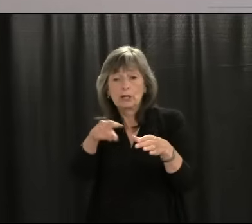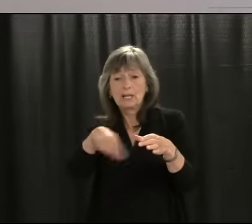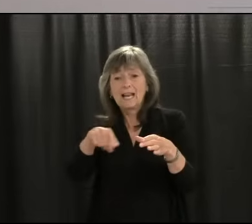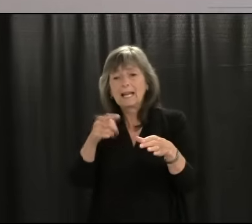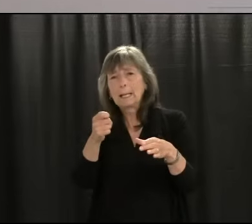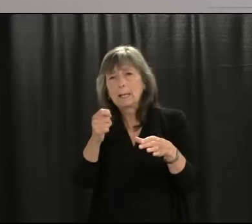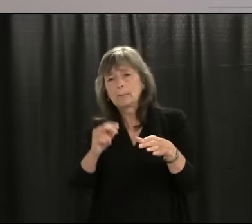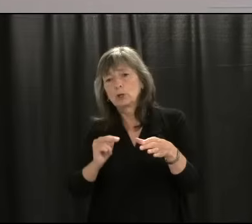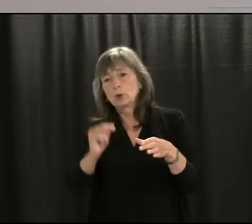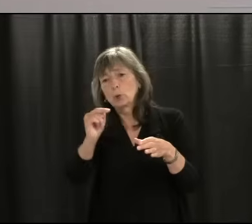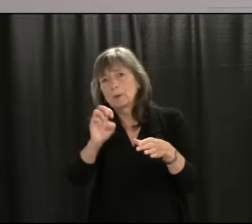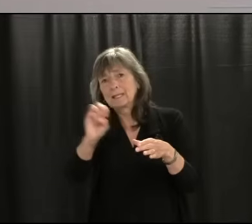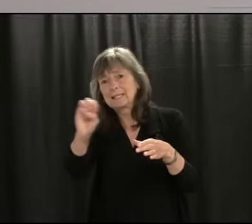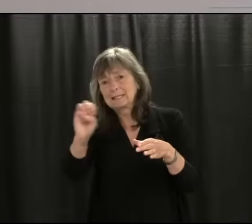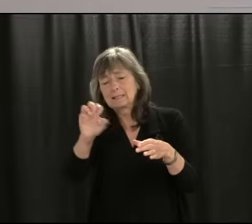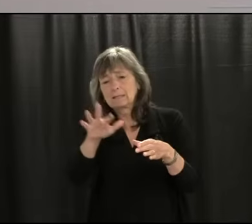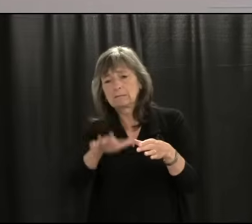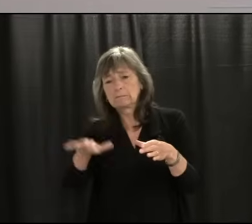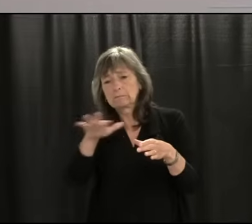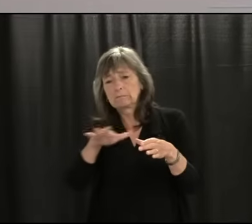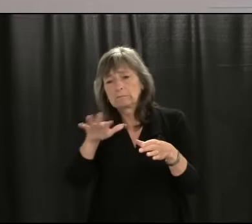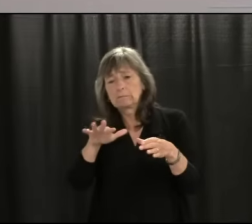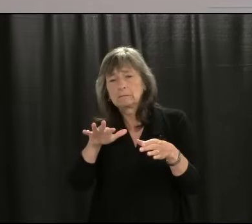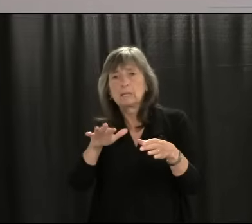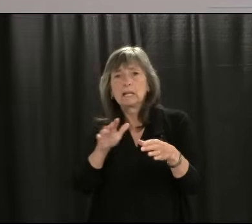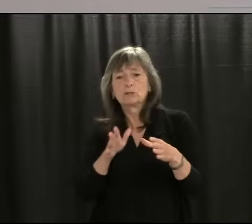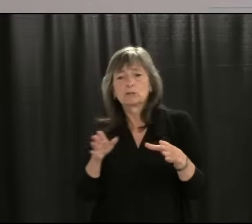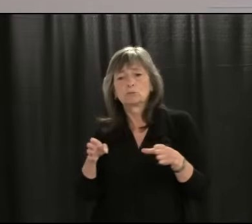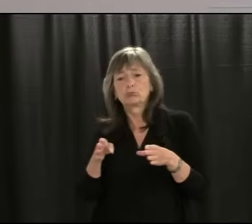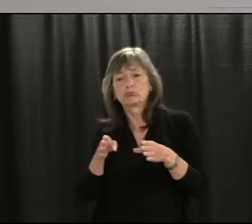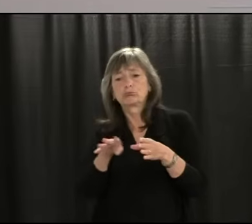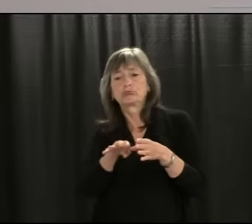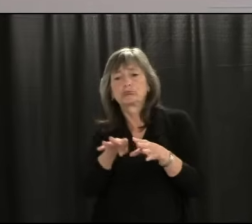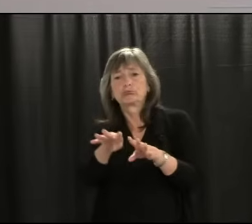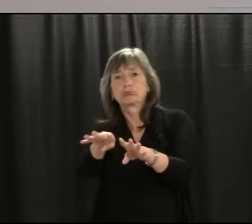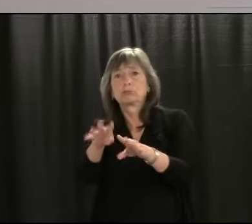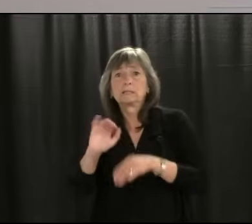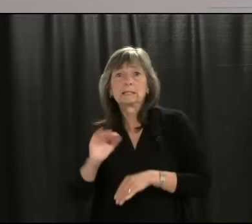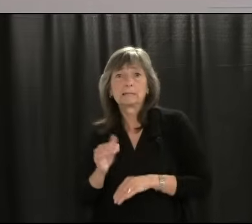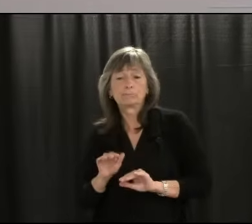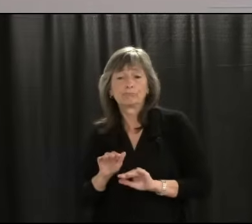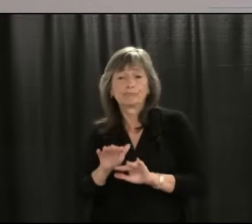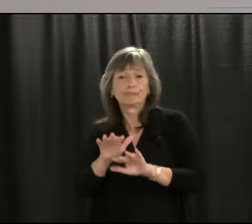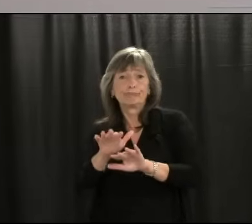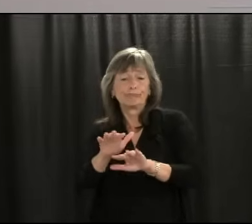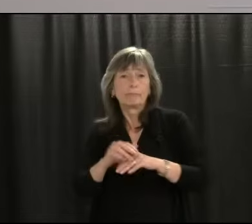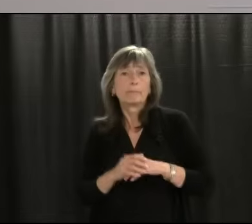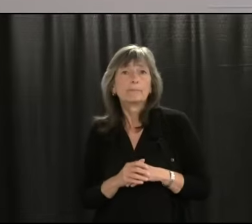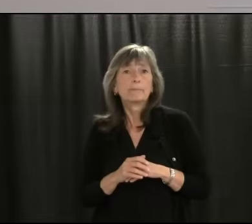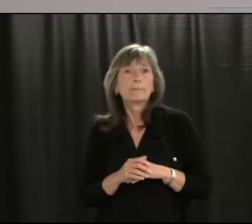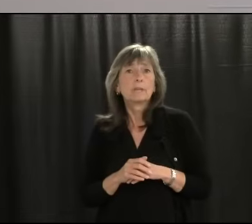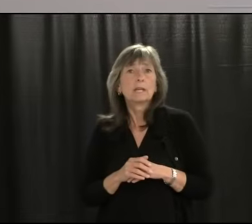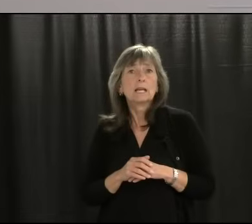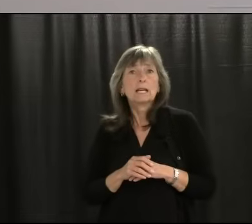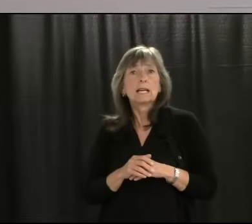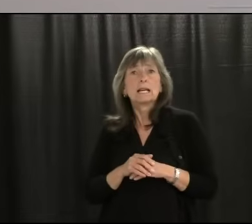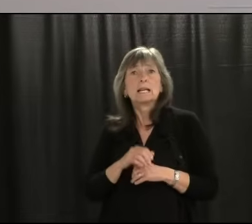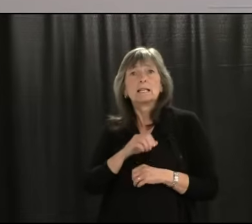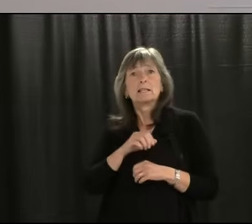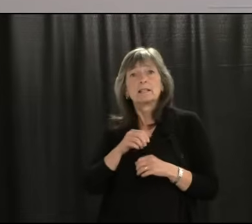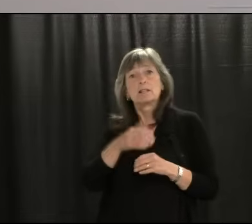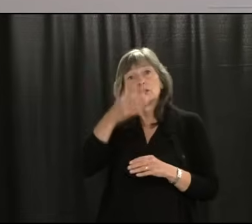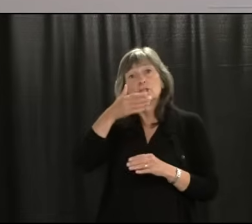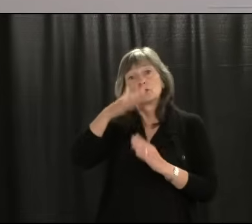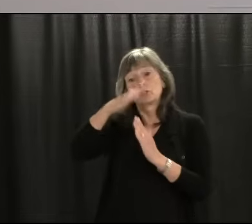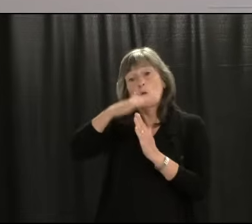little bit northeast of that, which is moving towards that. The work is trying to contain it at the head of Paddy's